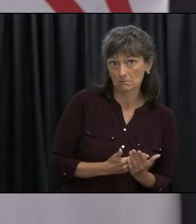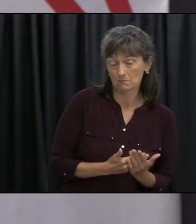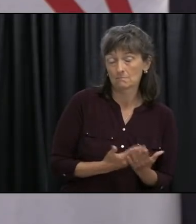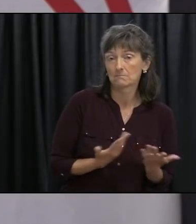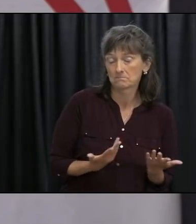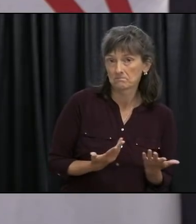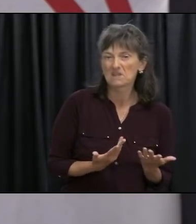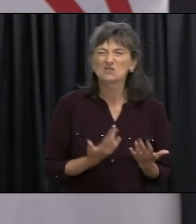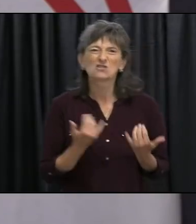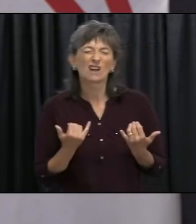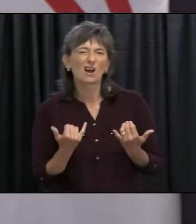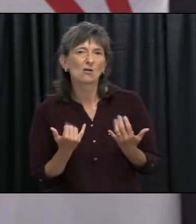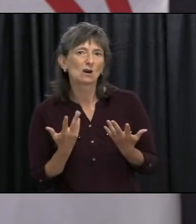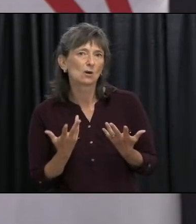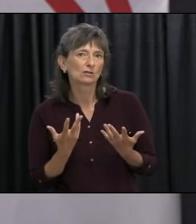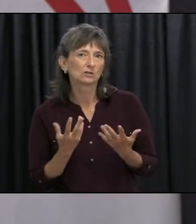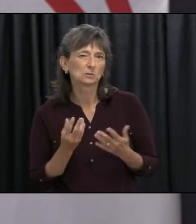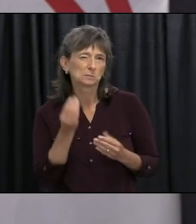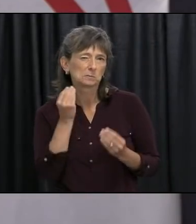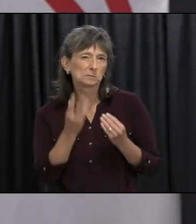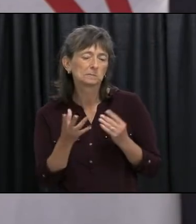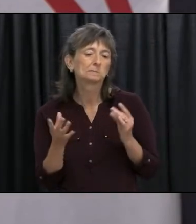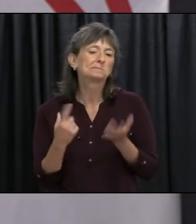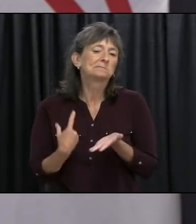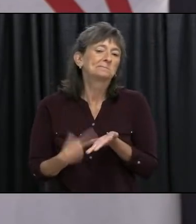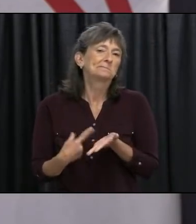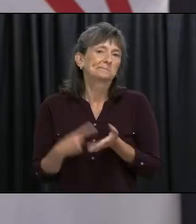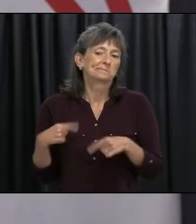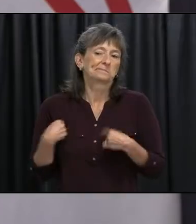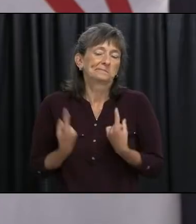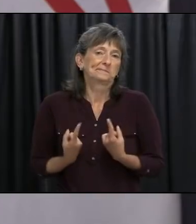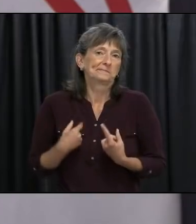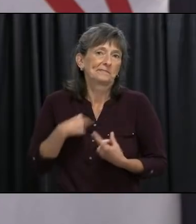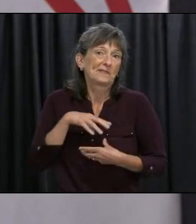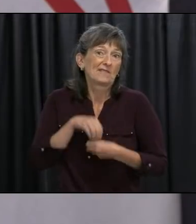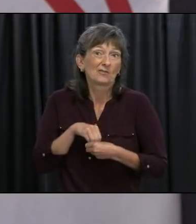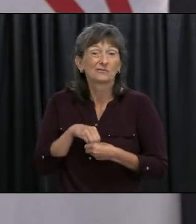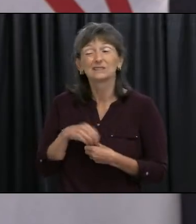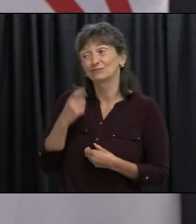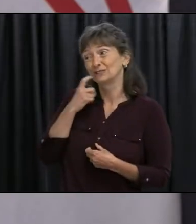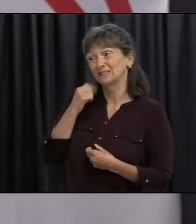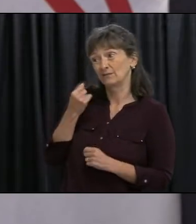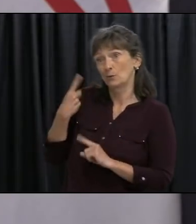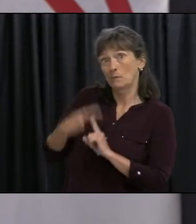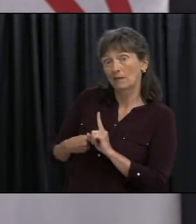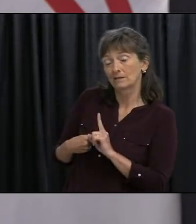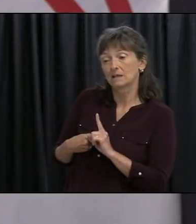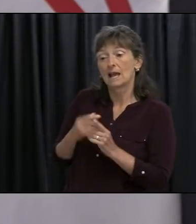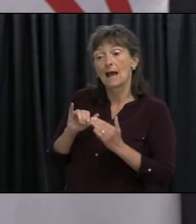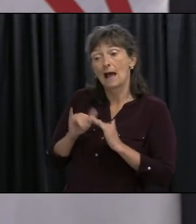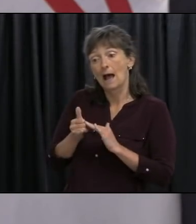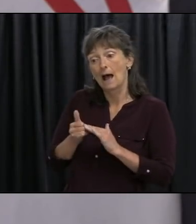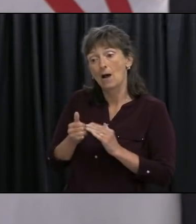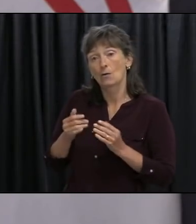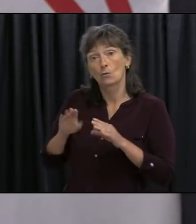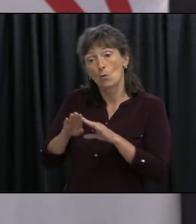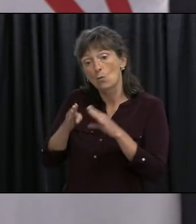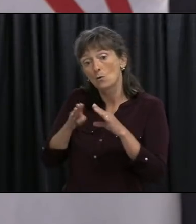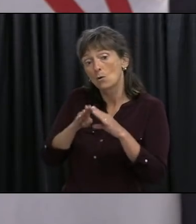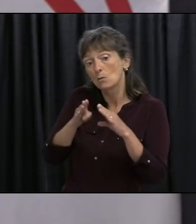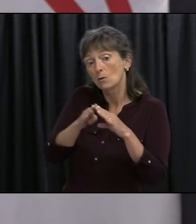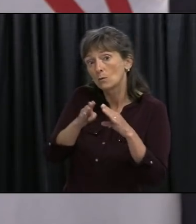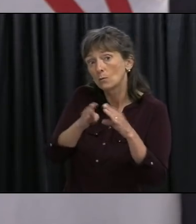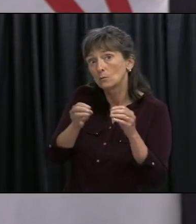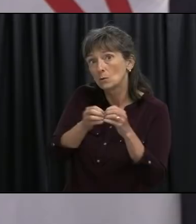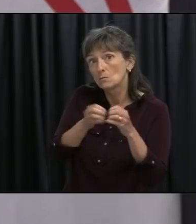take a few minutes just to break it down where we've come within the last even few months in the alert system that we put in place, which I will continue